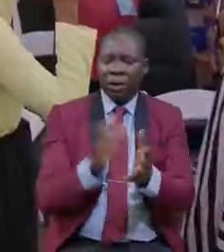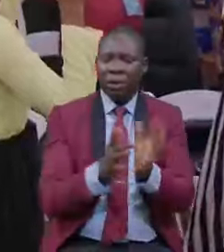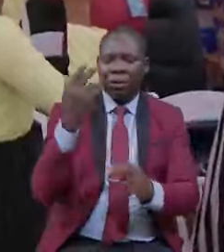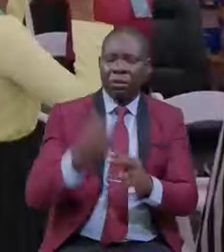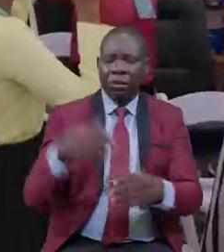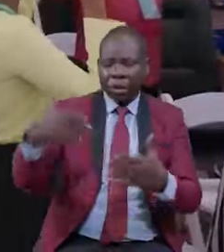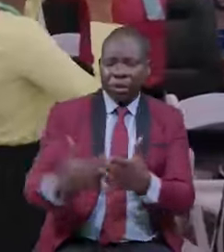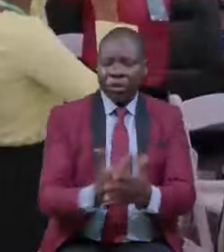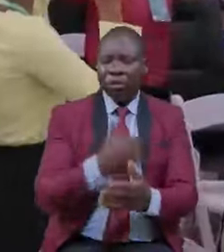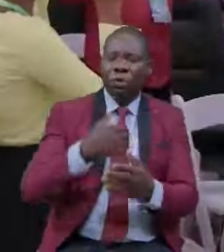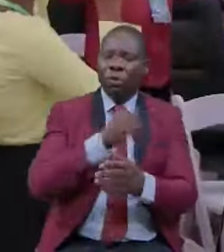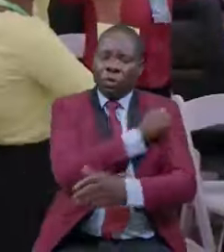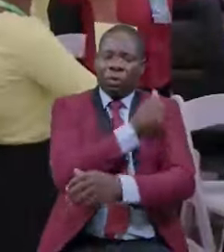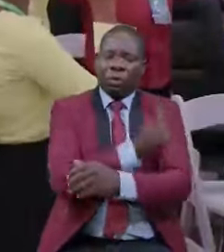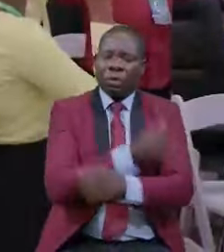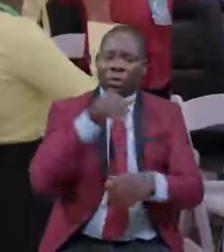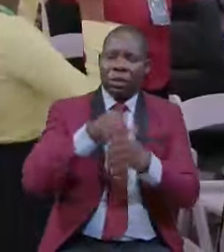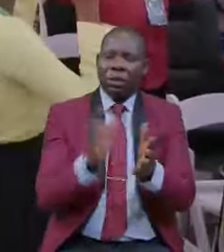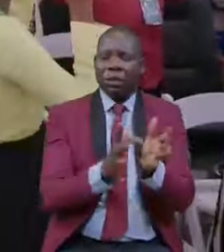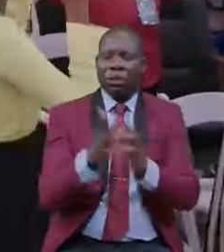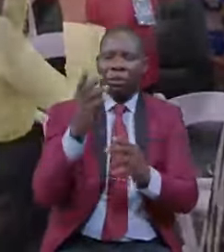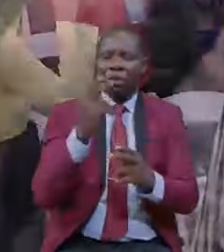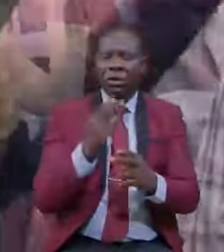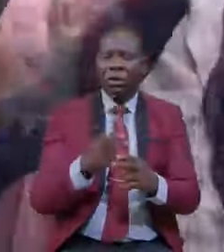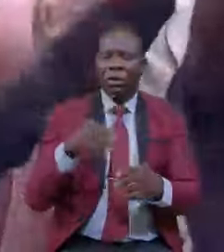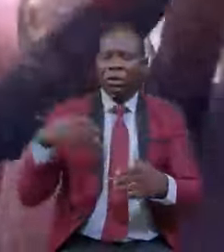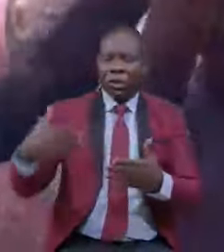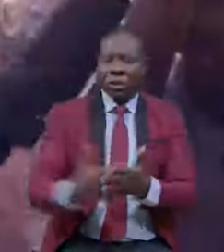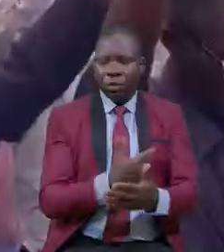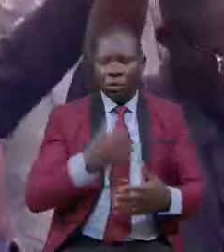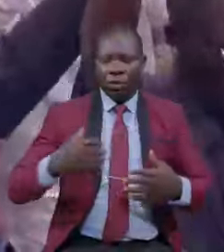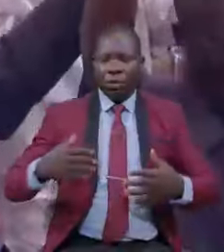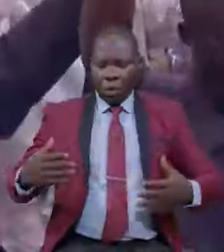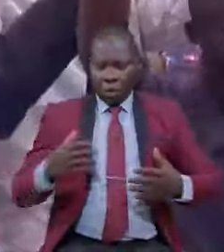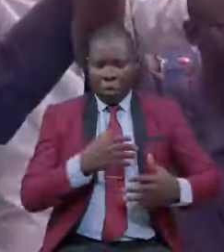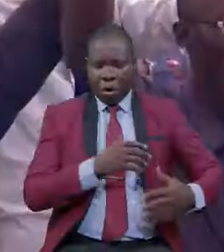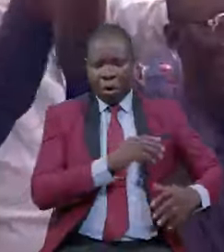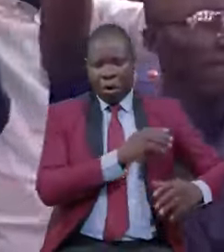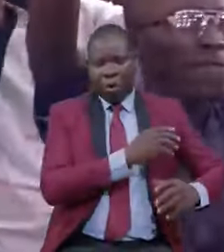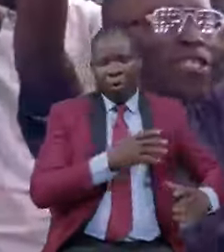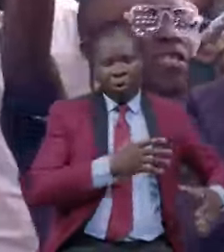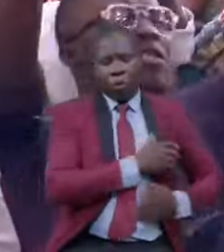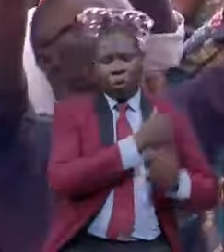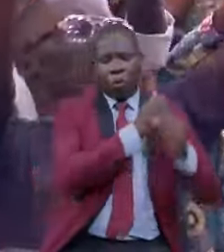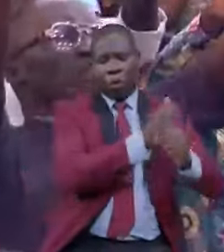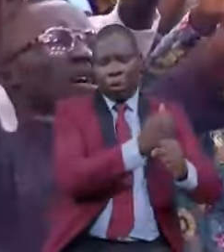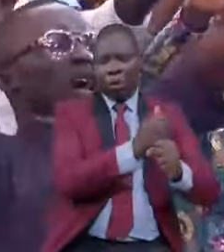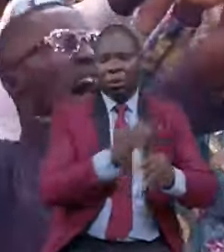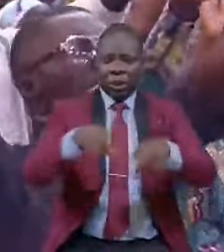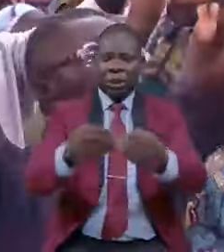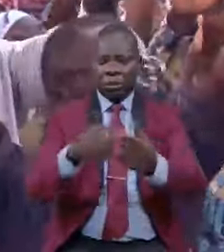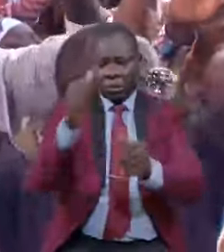new confidence, new courage. Grant unto everyone in